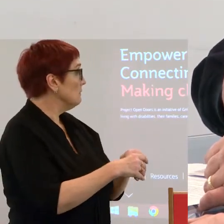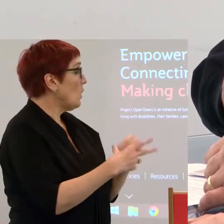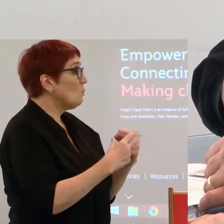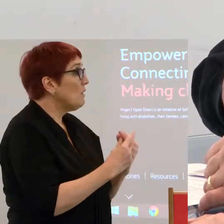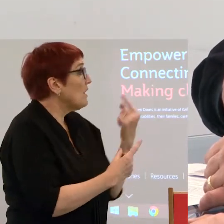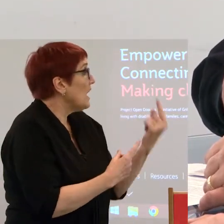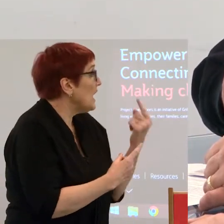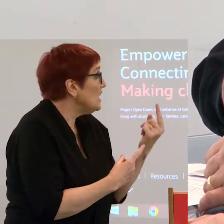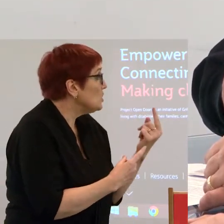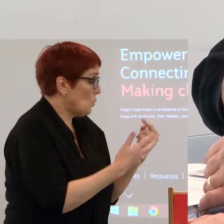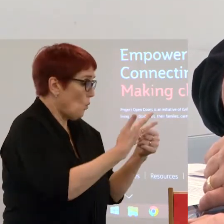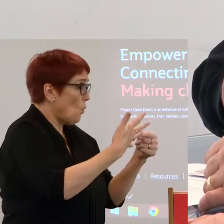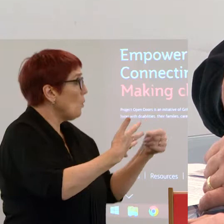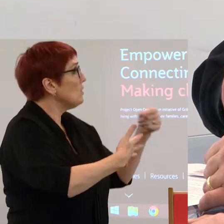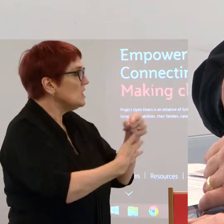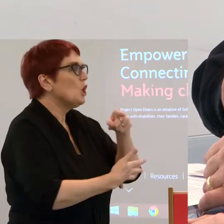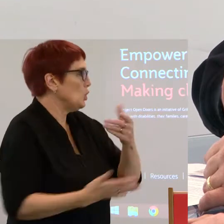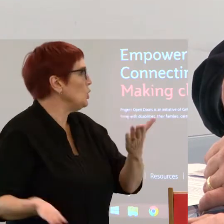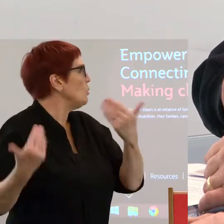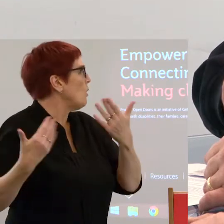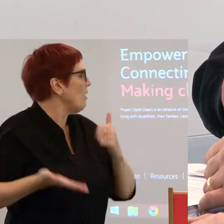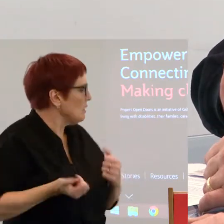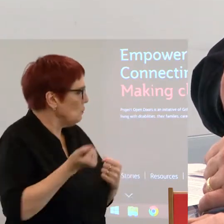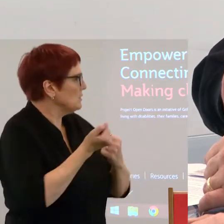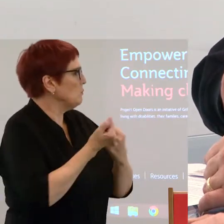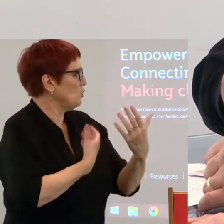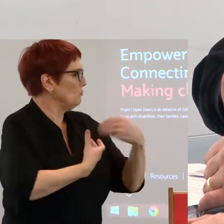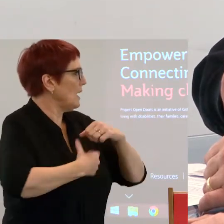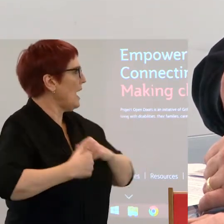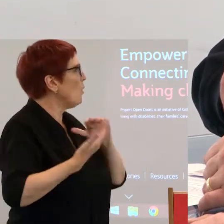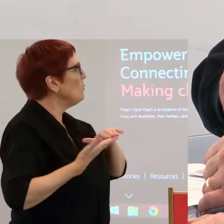or some of the above, you're a welcome and supported member of community where